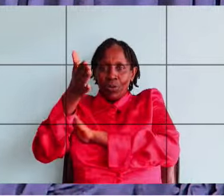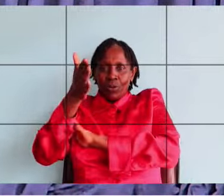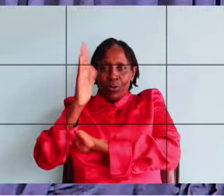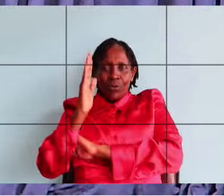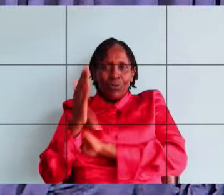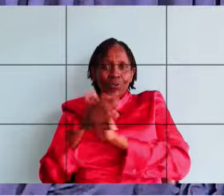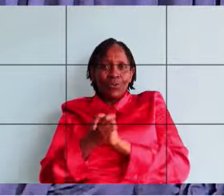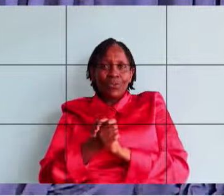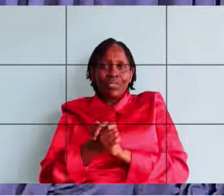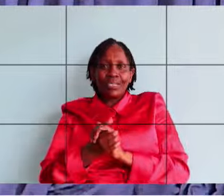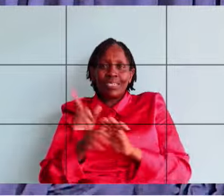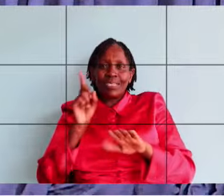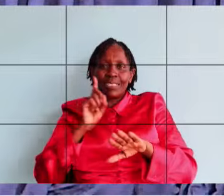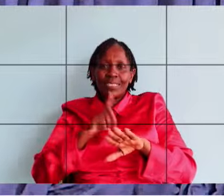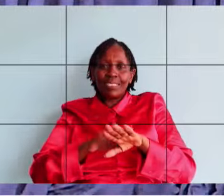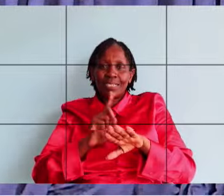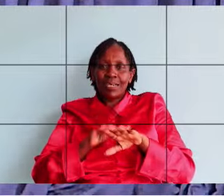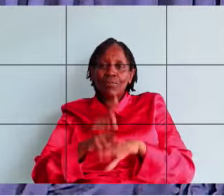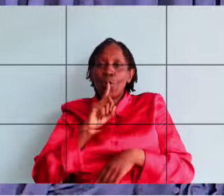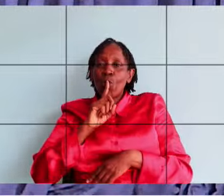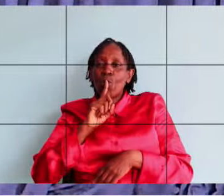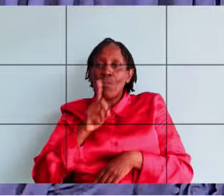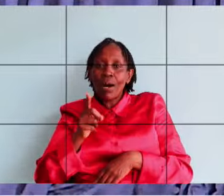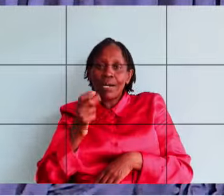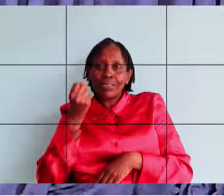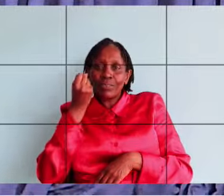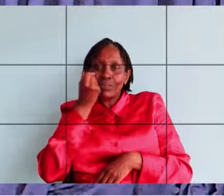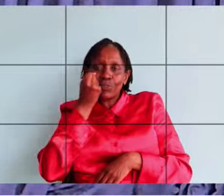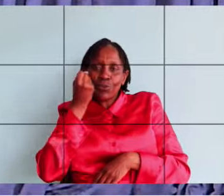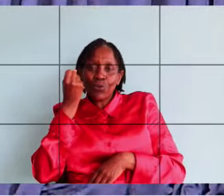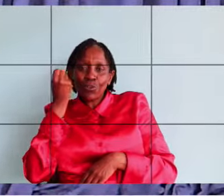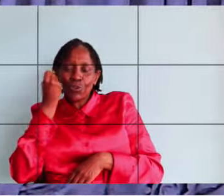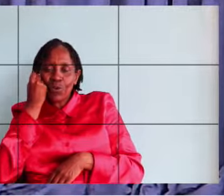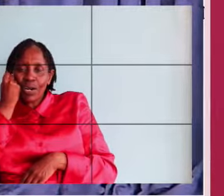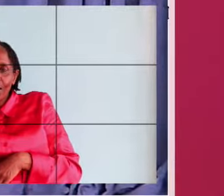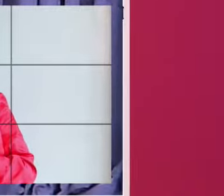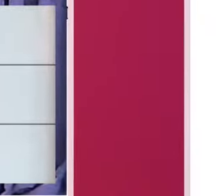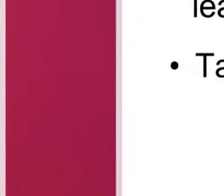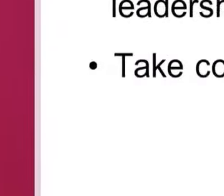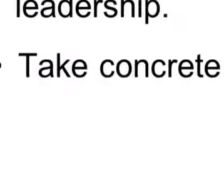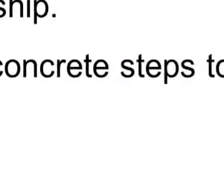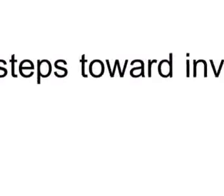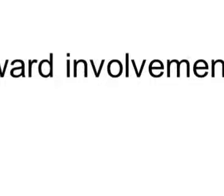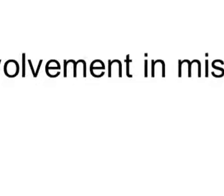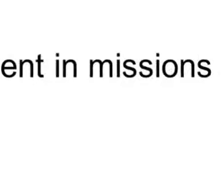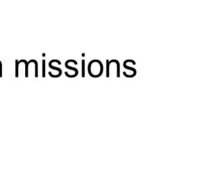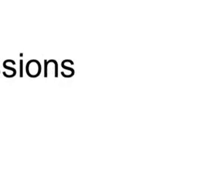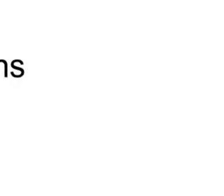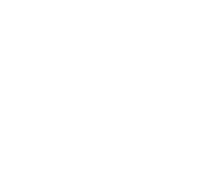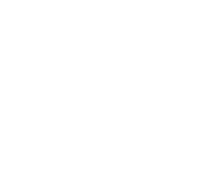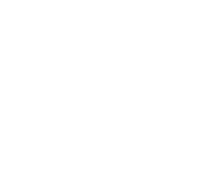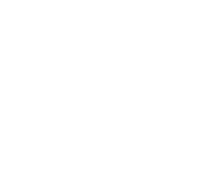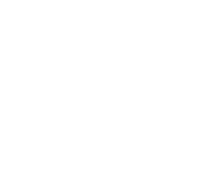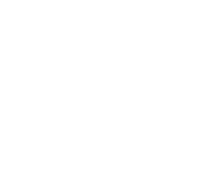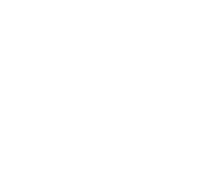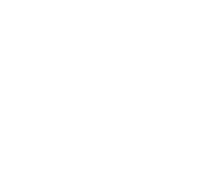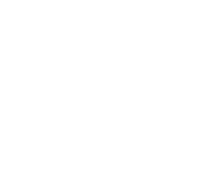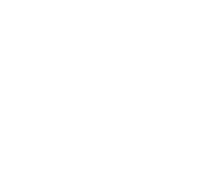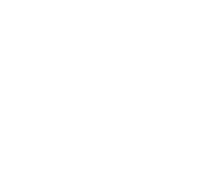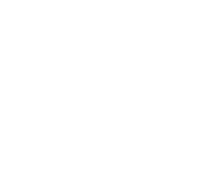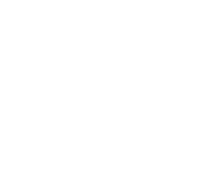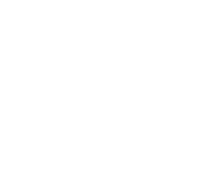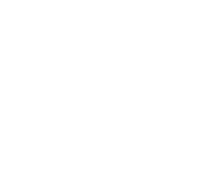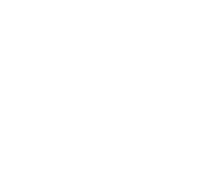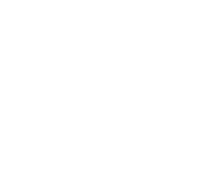when he commands Joshua to go forth, there's something that happened at that time. There were some guys from the tribe of